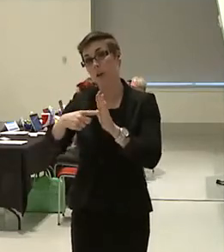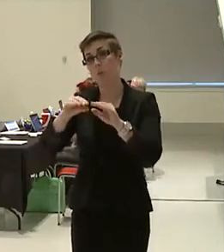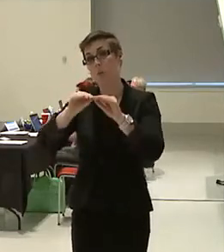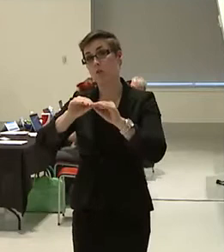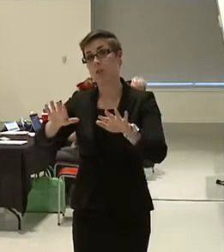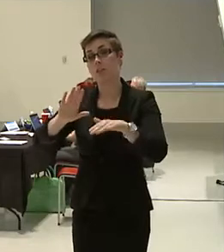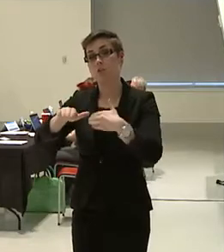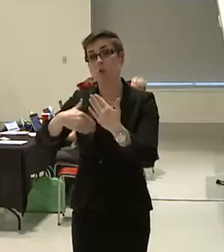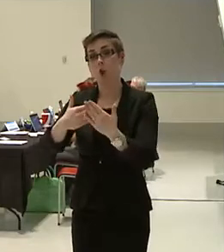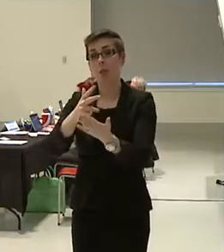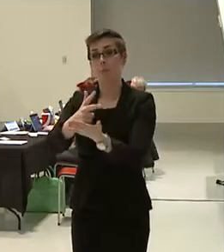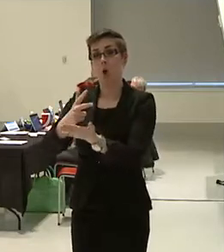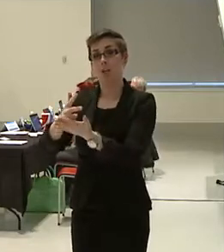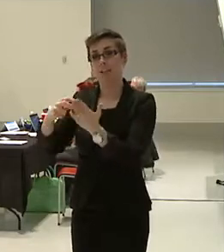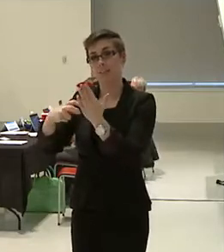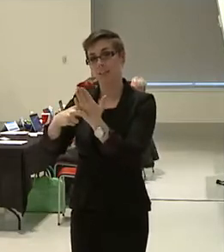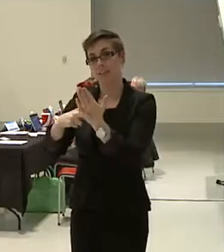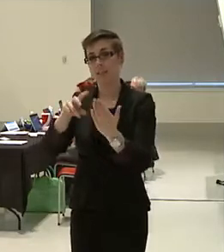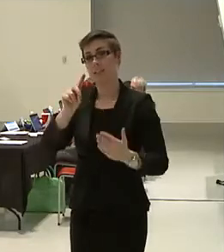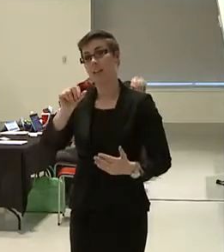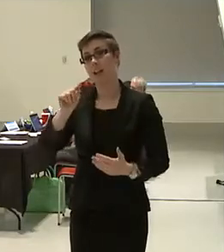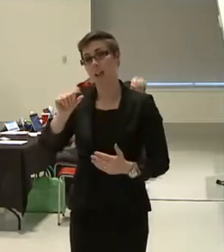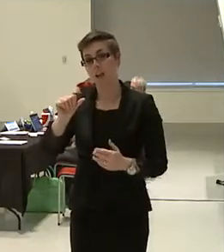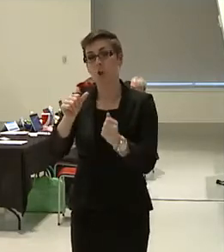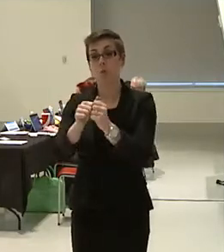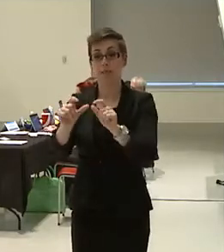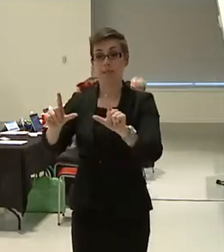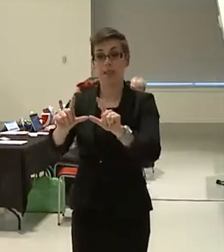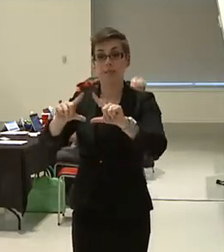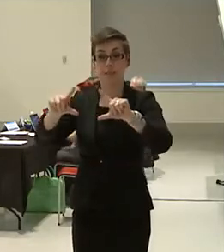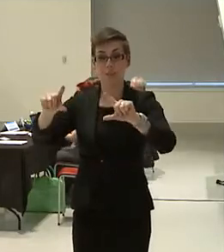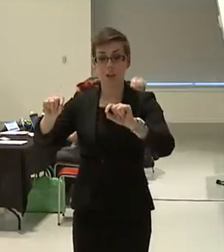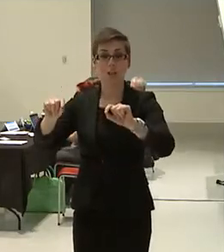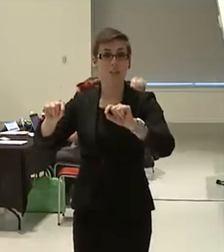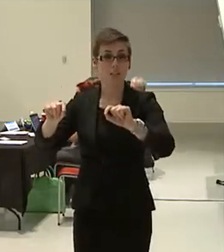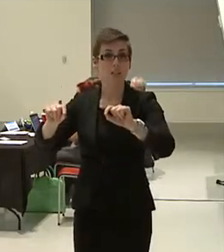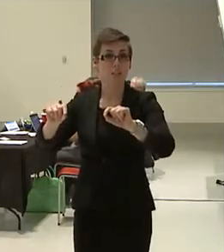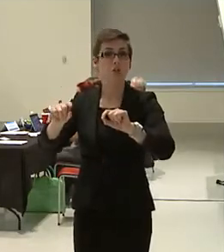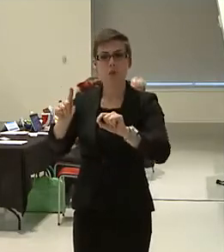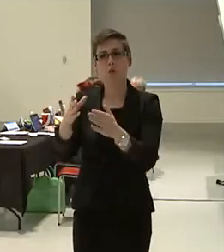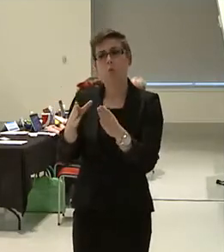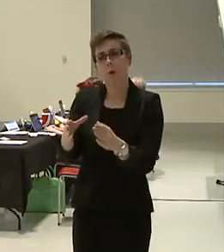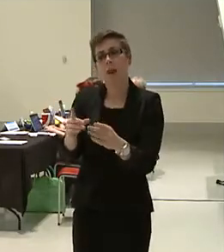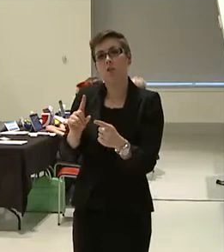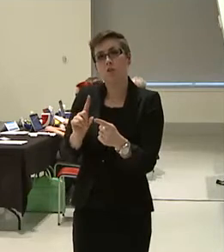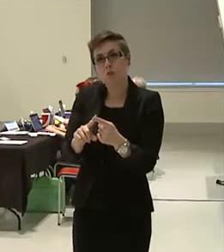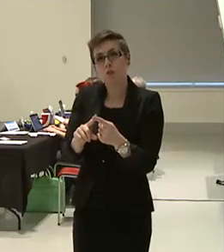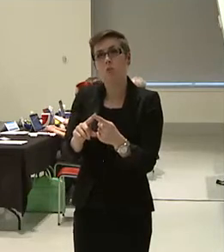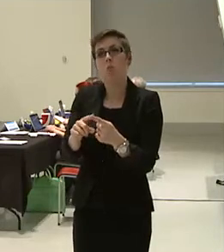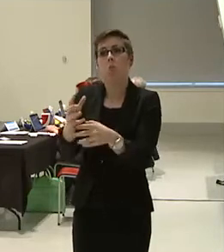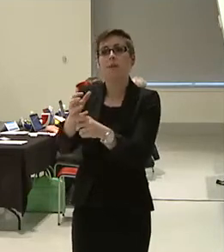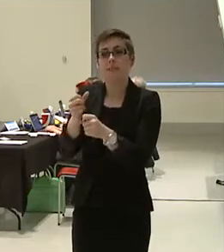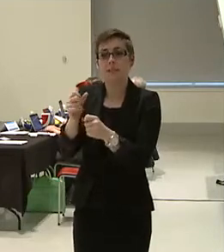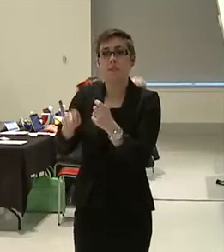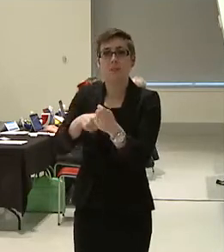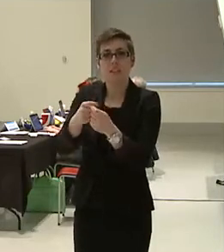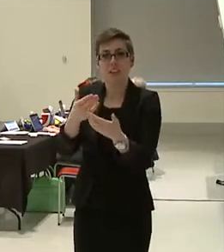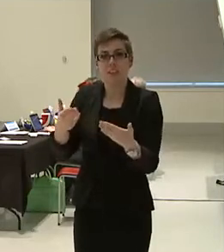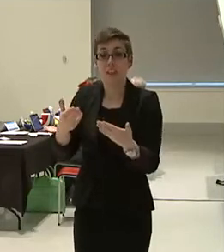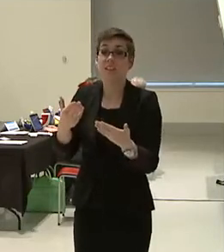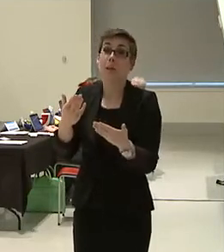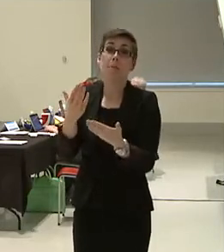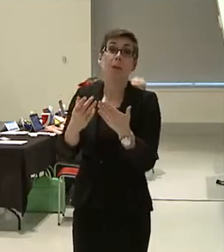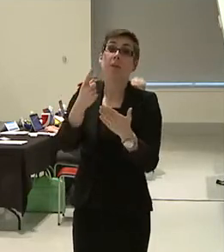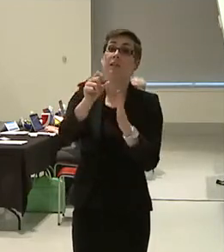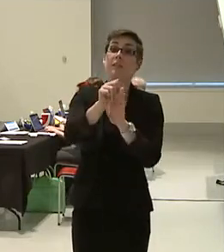the parking ticket data with license plates, but it doesn't allow you to identify the person. So there are ways to achieve certain things that wouldn't be legal in some other states